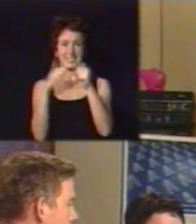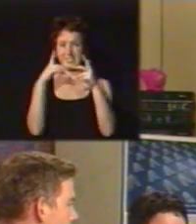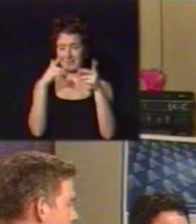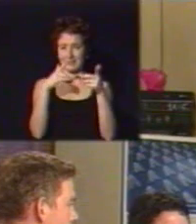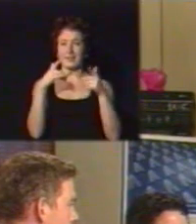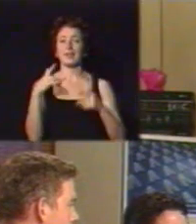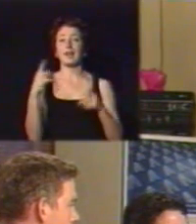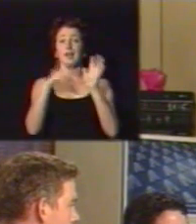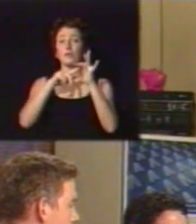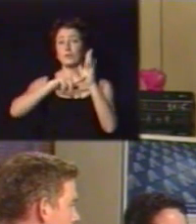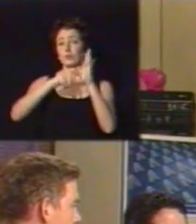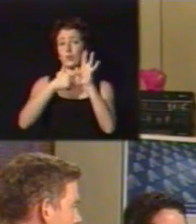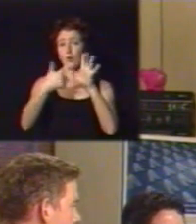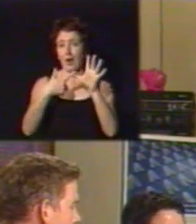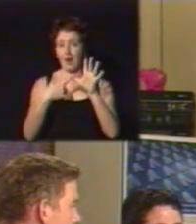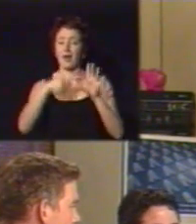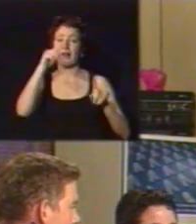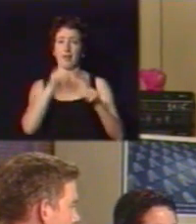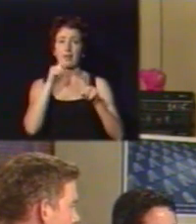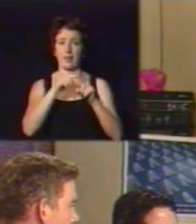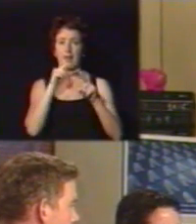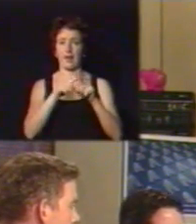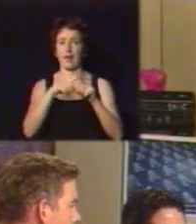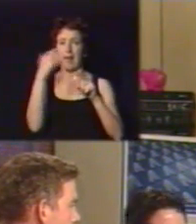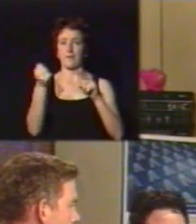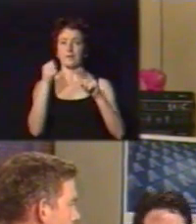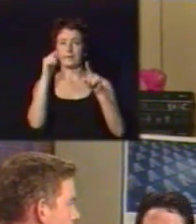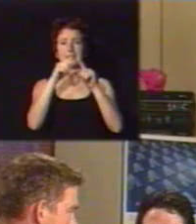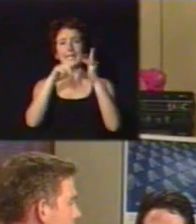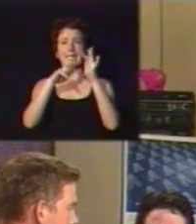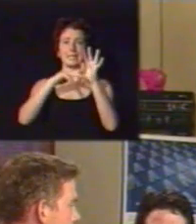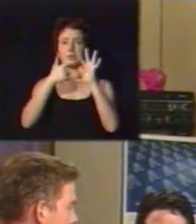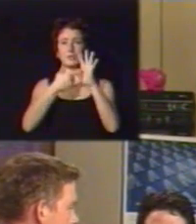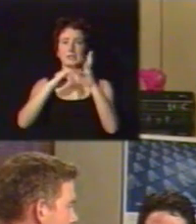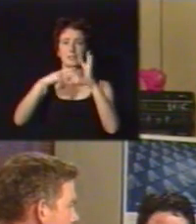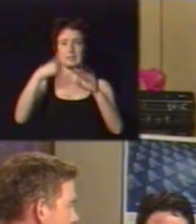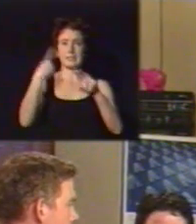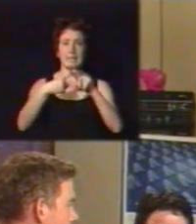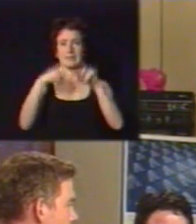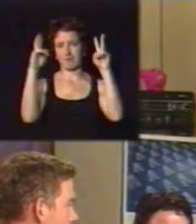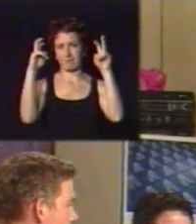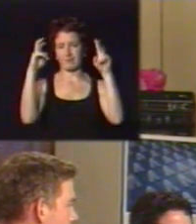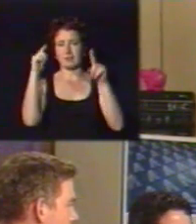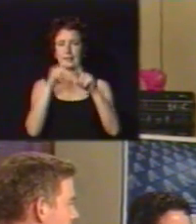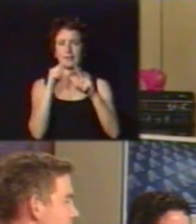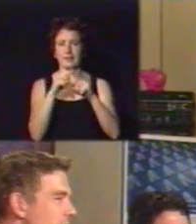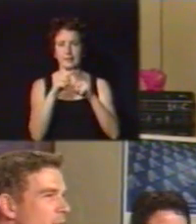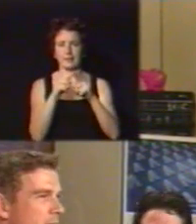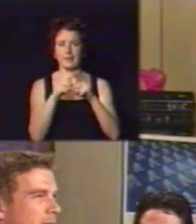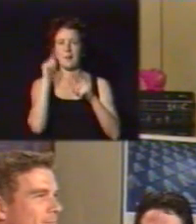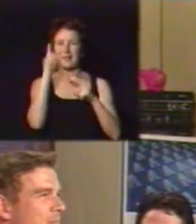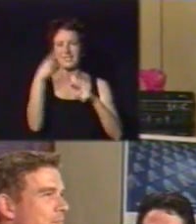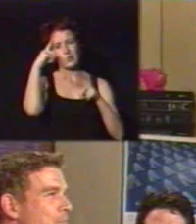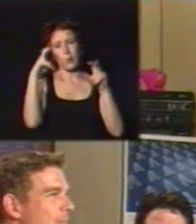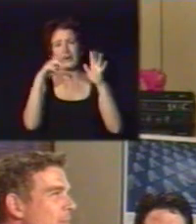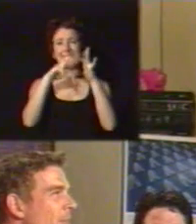However, Victoria, we can officially have indeterminate, also known as intersex, which is just not acceptable to us. Yeah. I